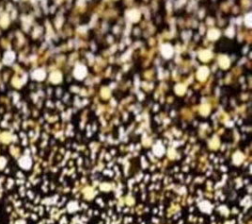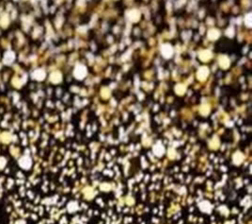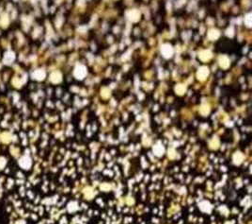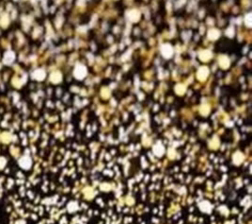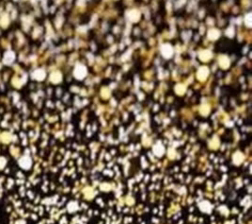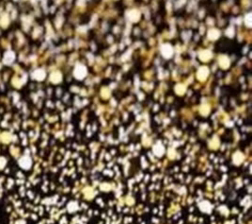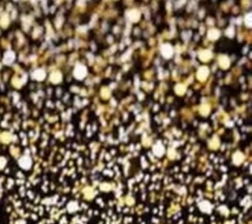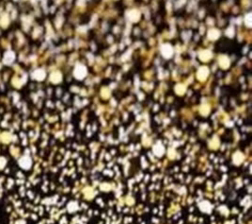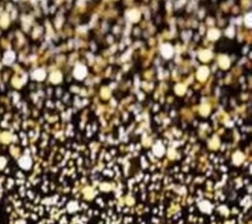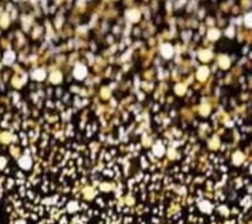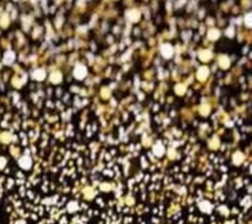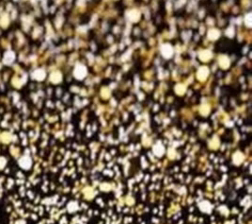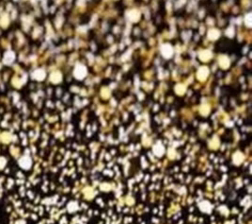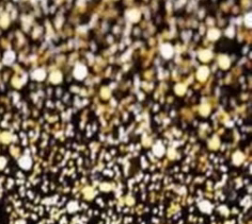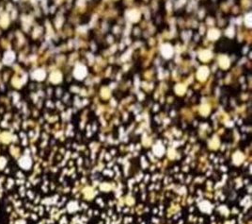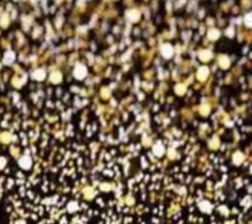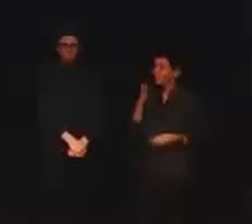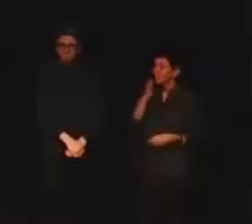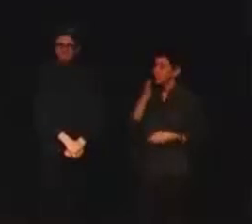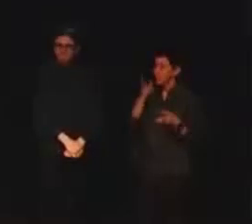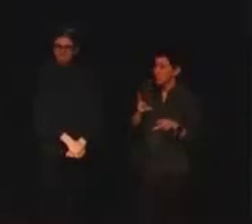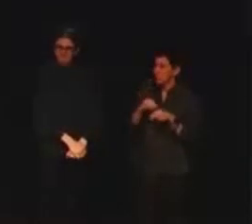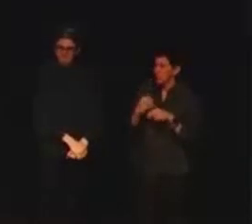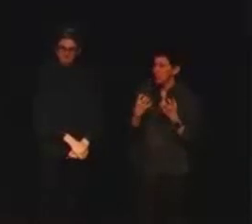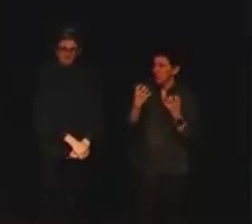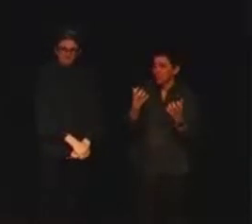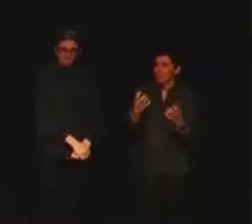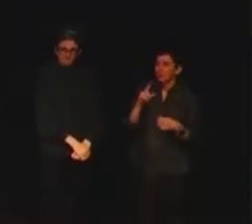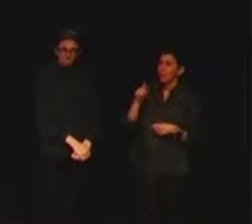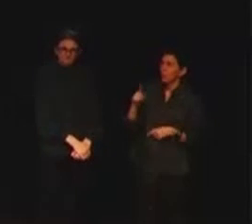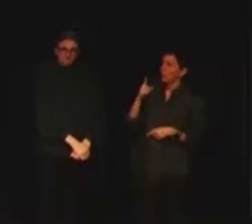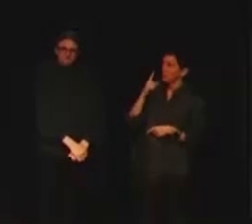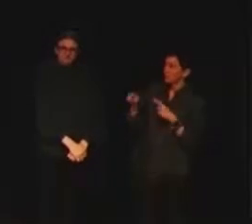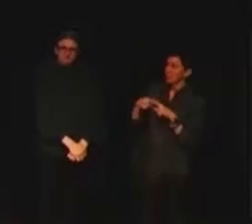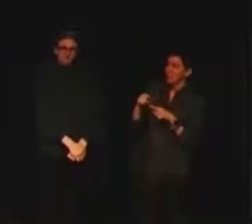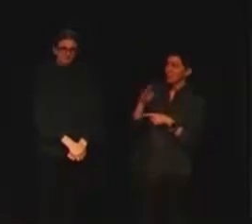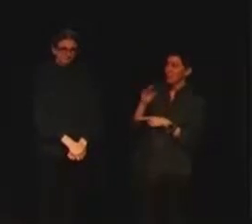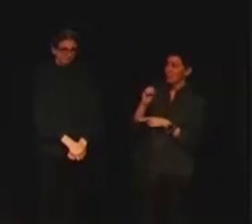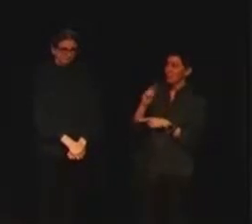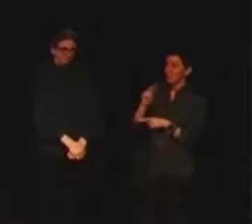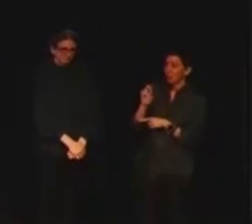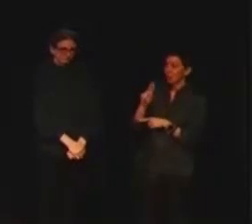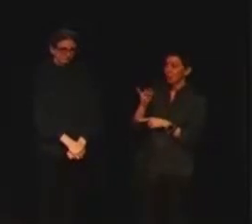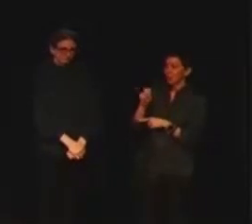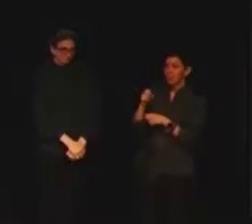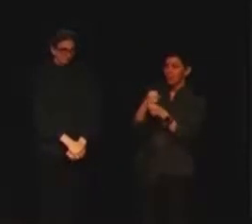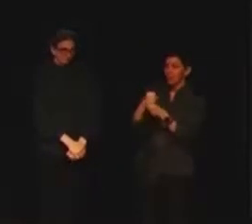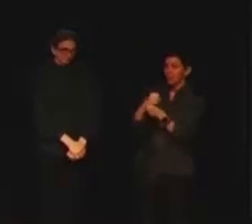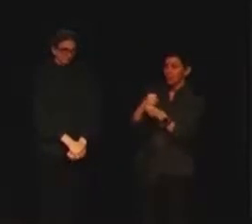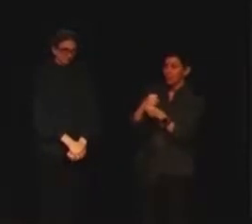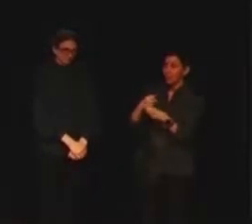Hi, thanks. Thank you. I have a question for Borderline Coffee. As a writer, separate writer